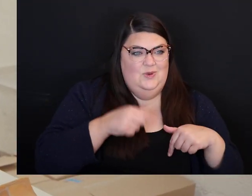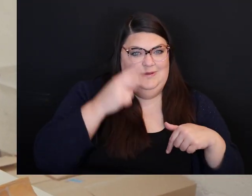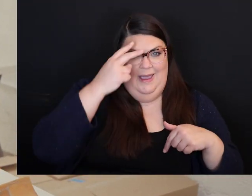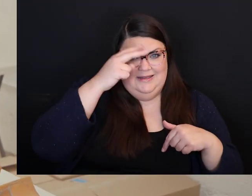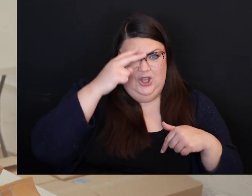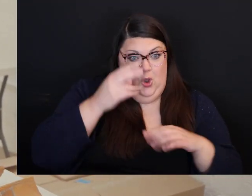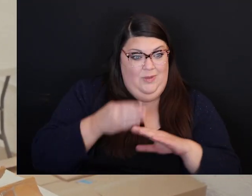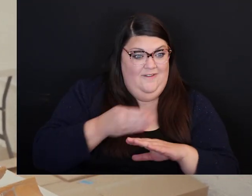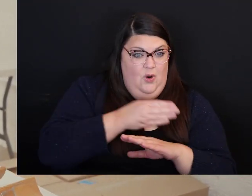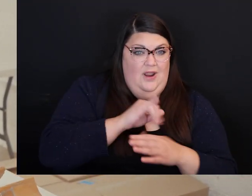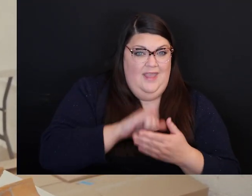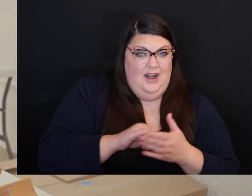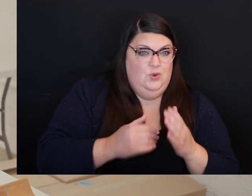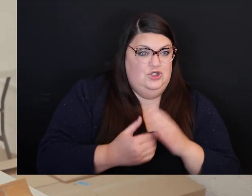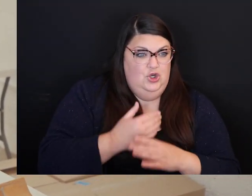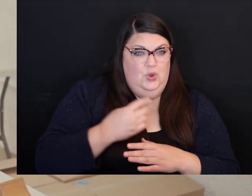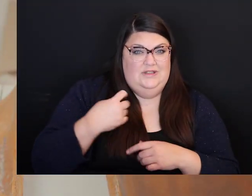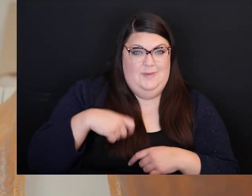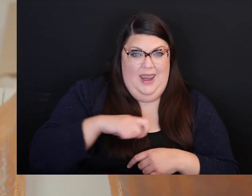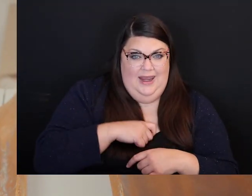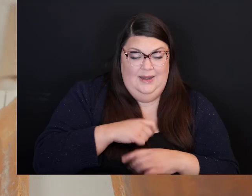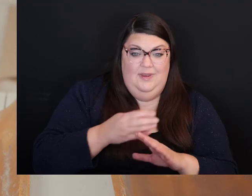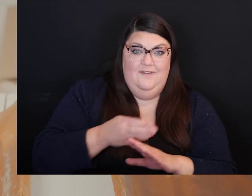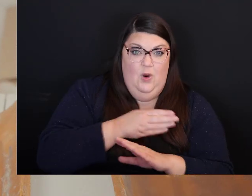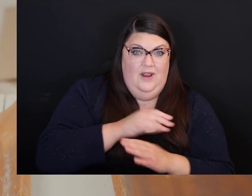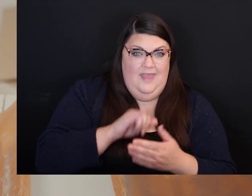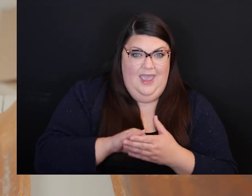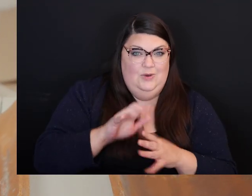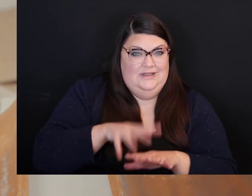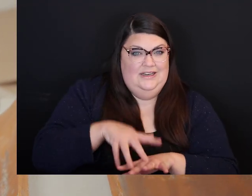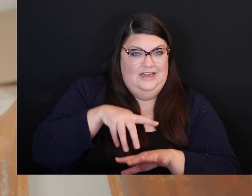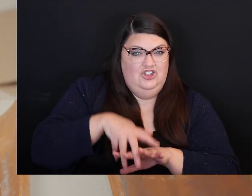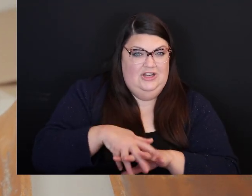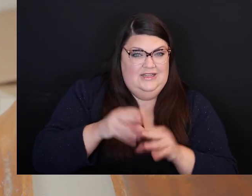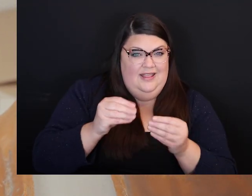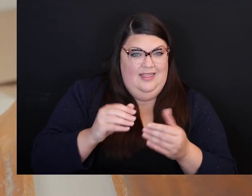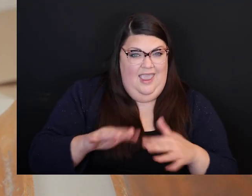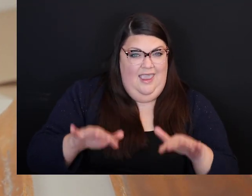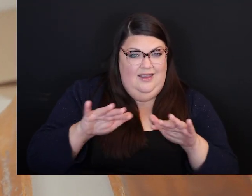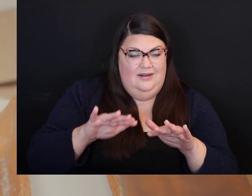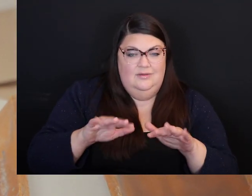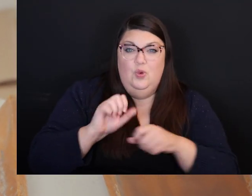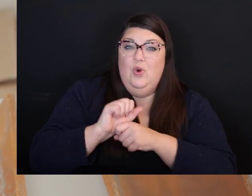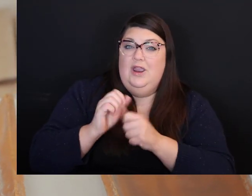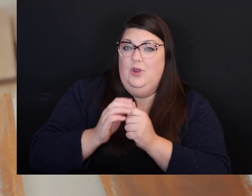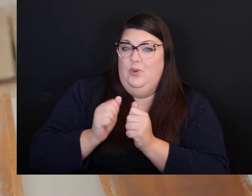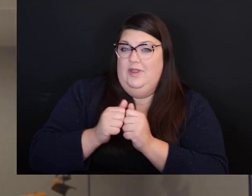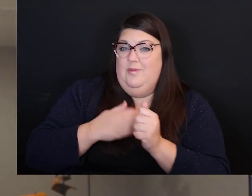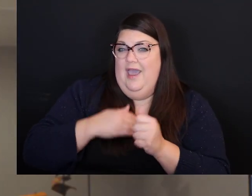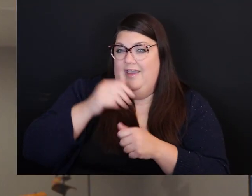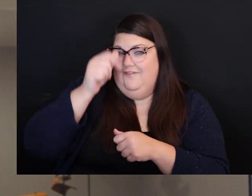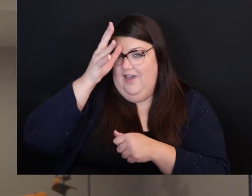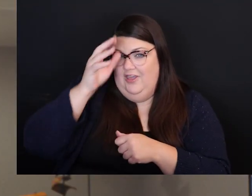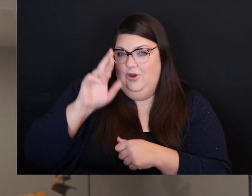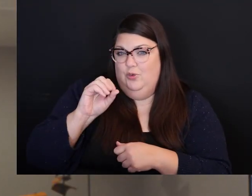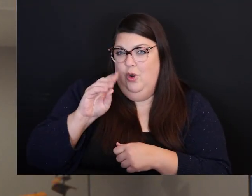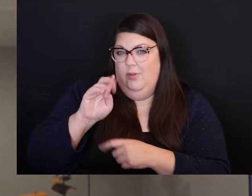Mexico. Before that, it was New Spain. Before that, it was indigenous land. Working with my father,